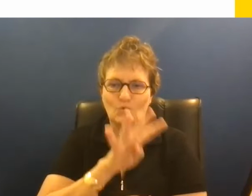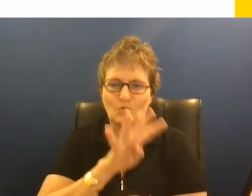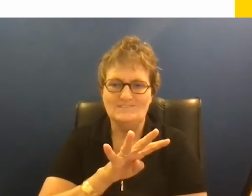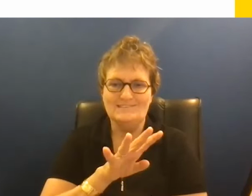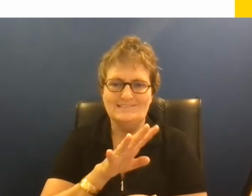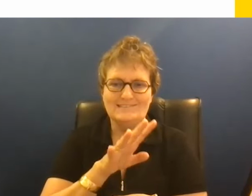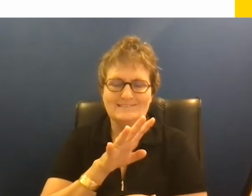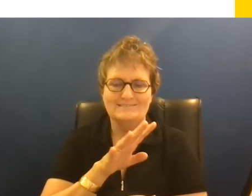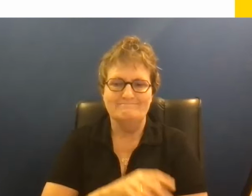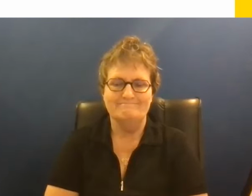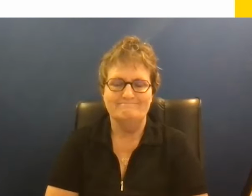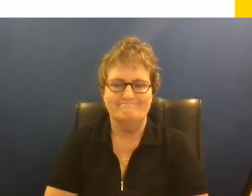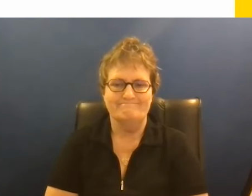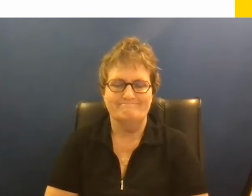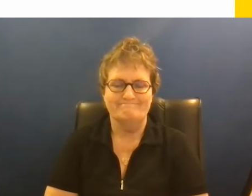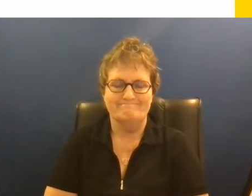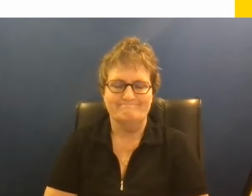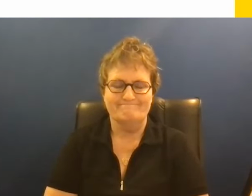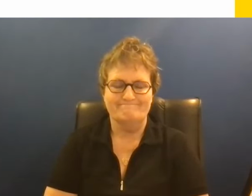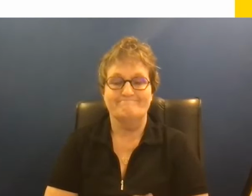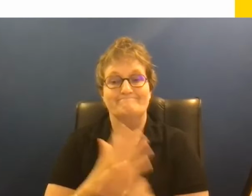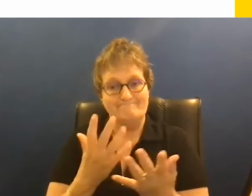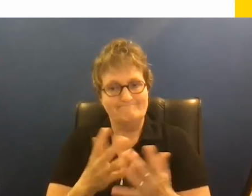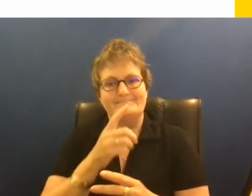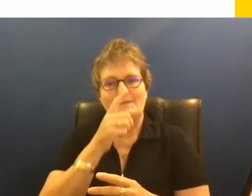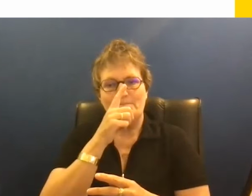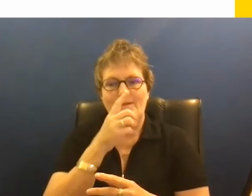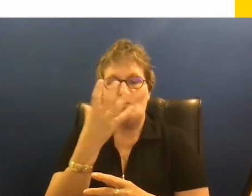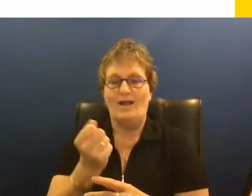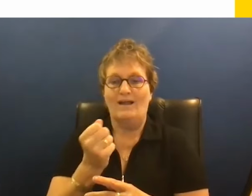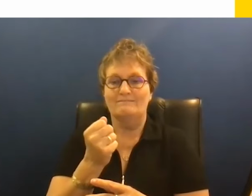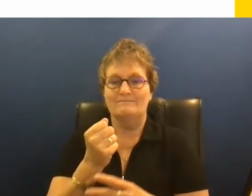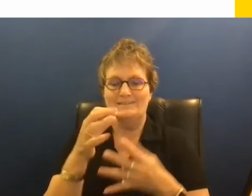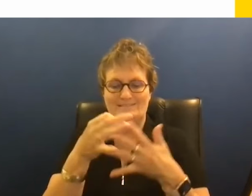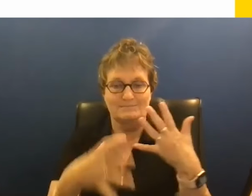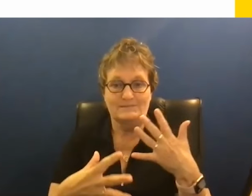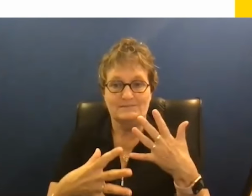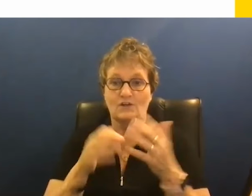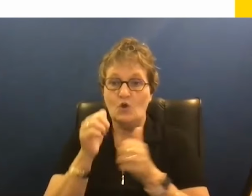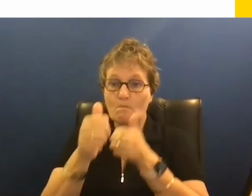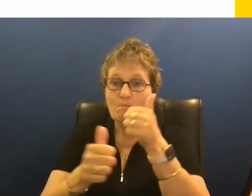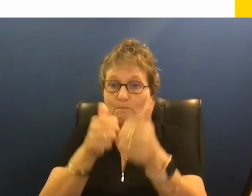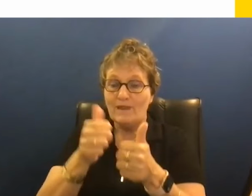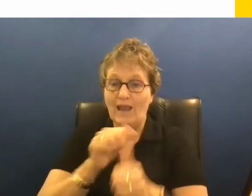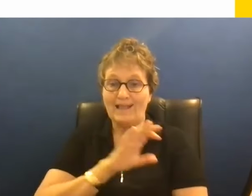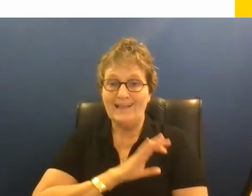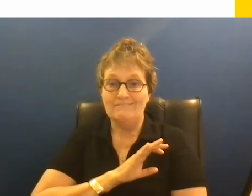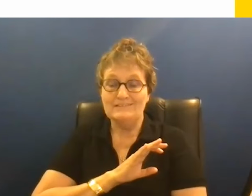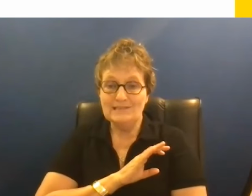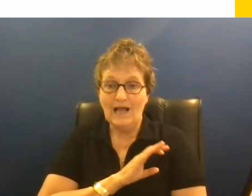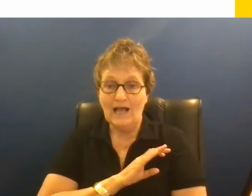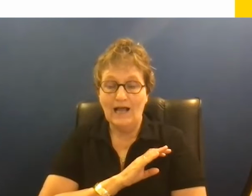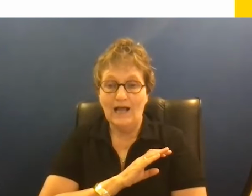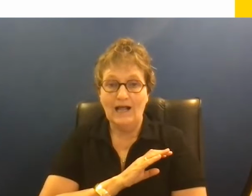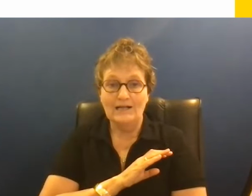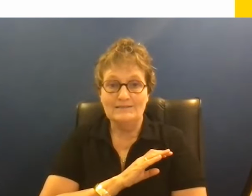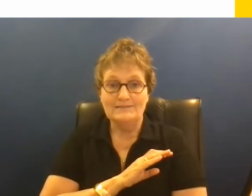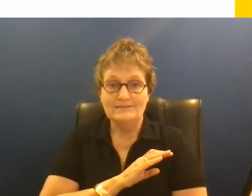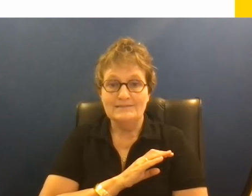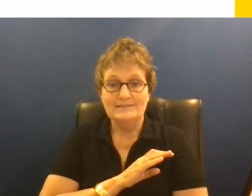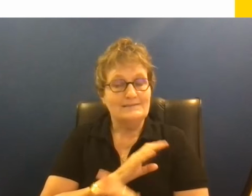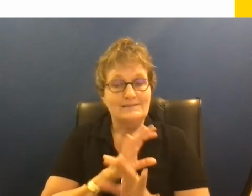So you can say that people with disability, they, in popular culture, they are underrepresented and their stories